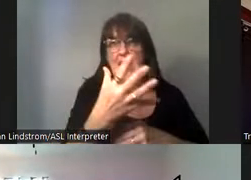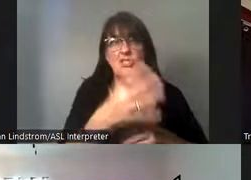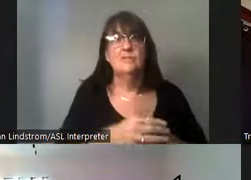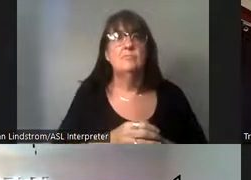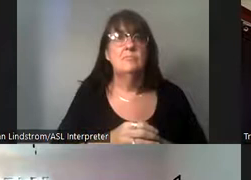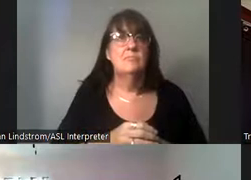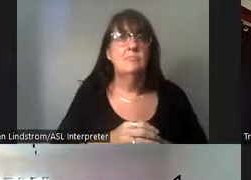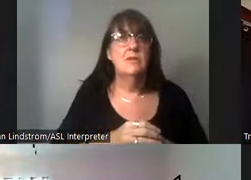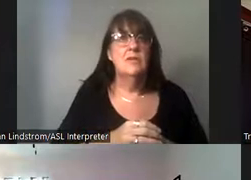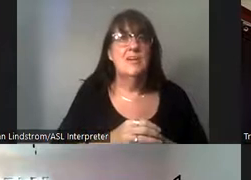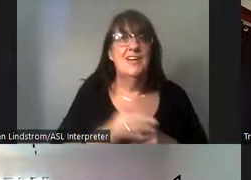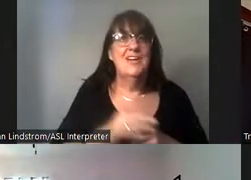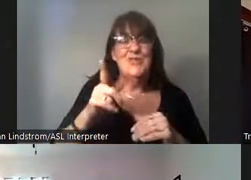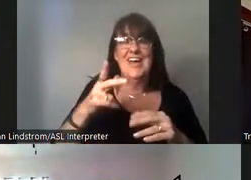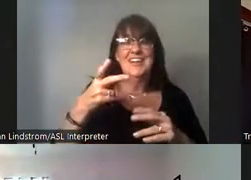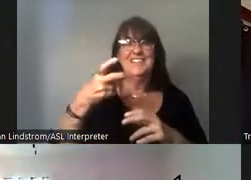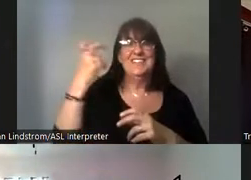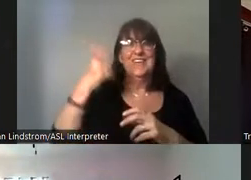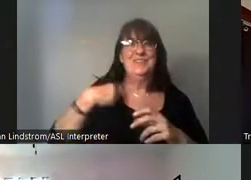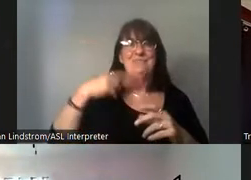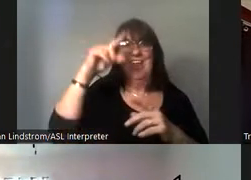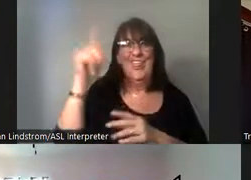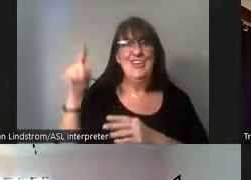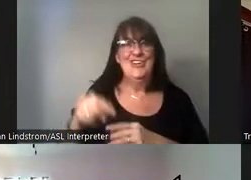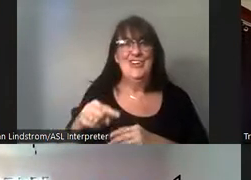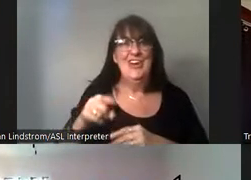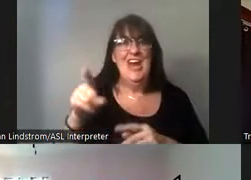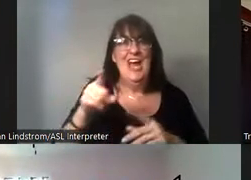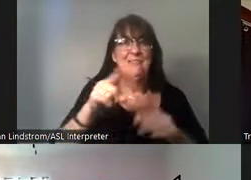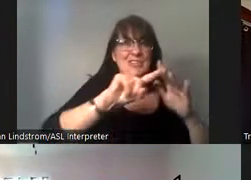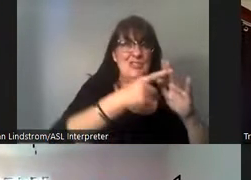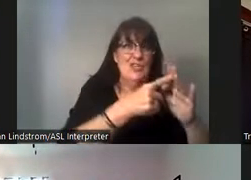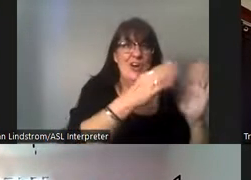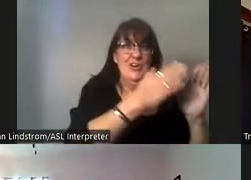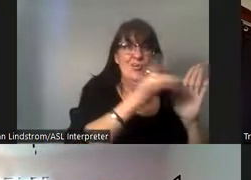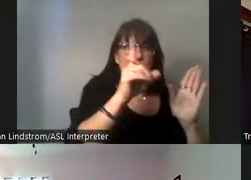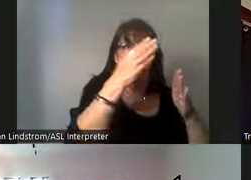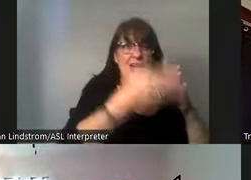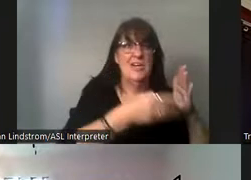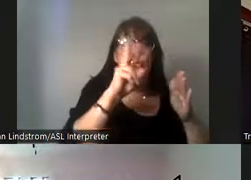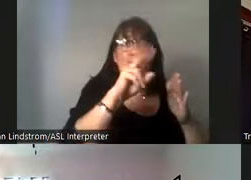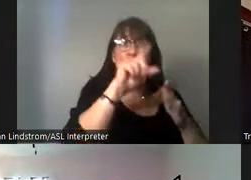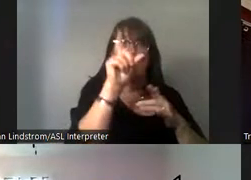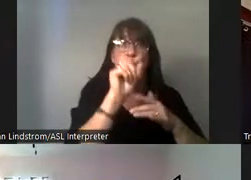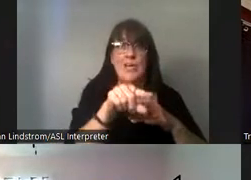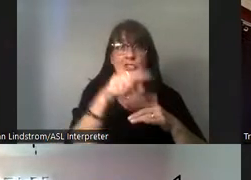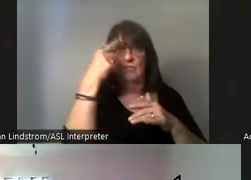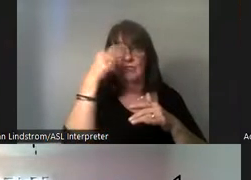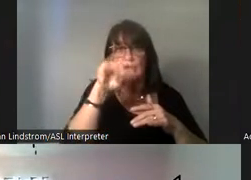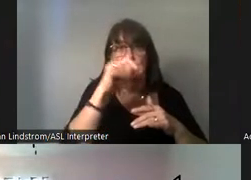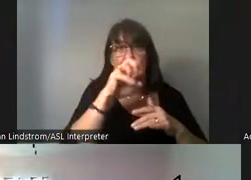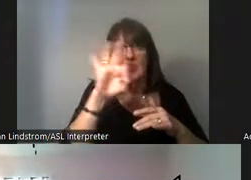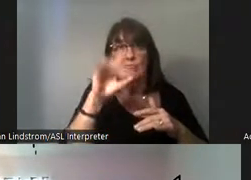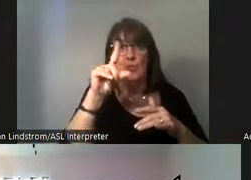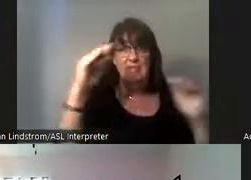stole my thunder a little bit, but I am going to build on where you started. I have two questions for you, Jeff, and one's at a very